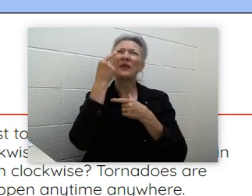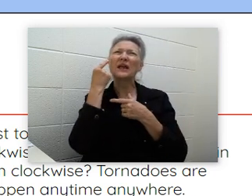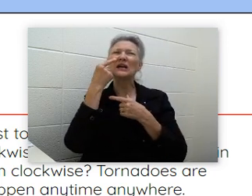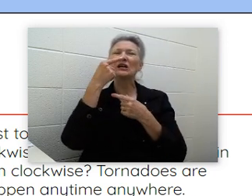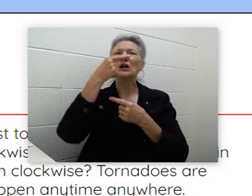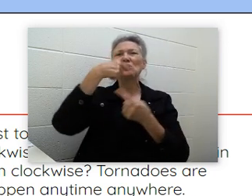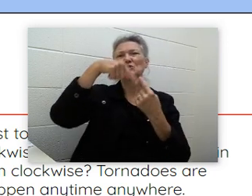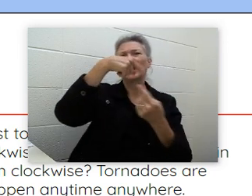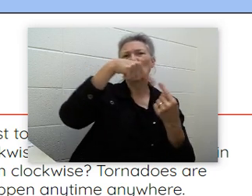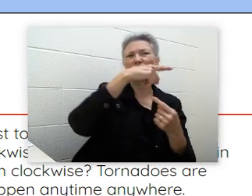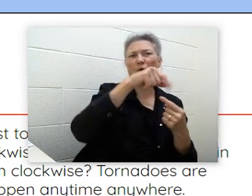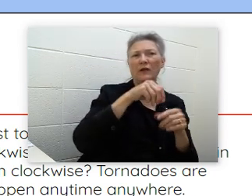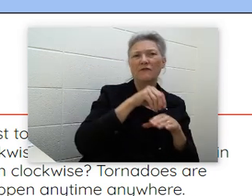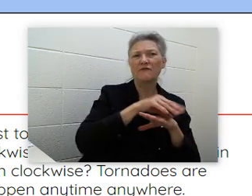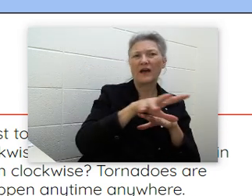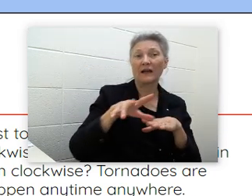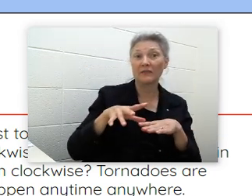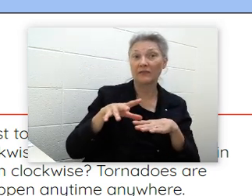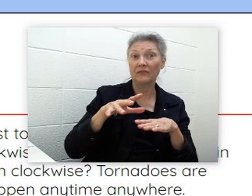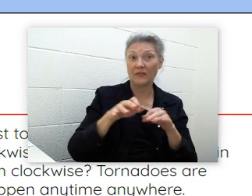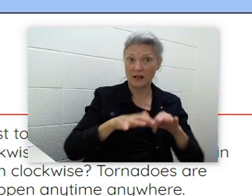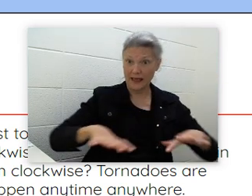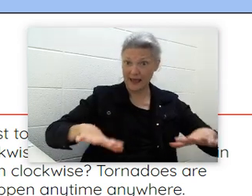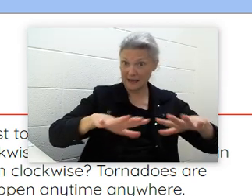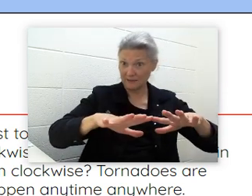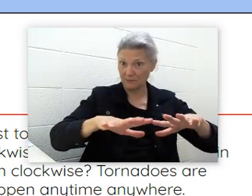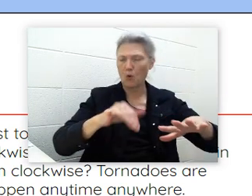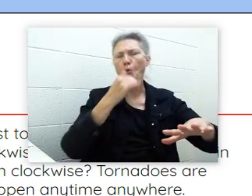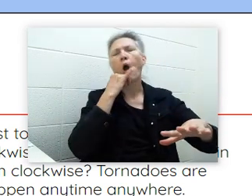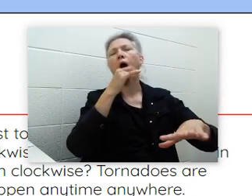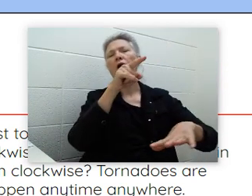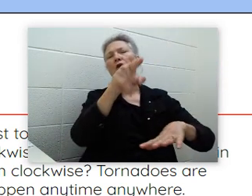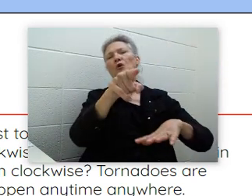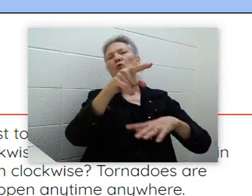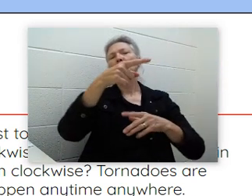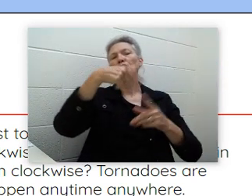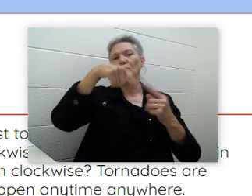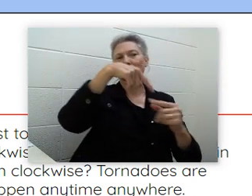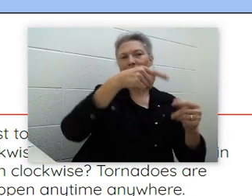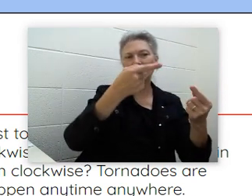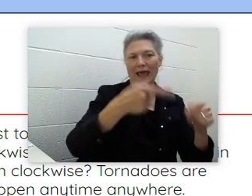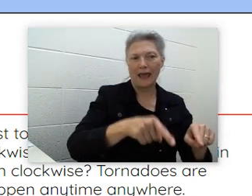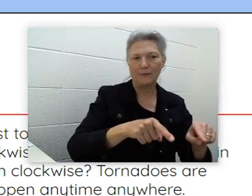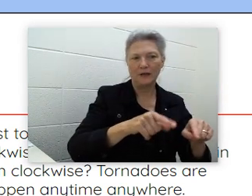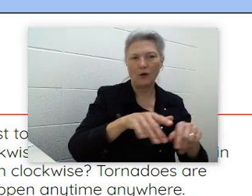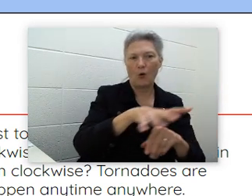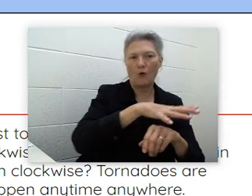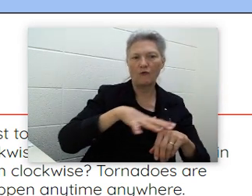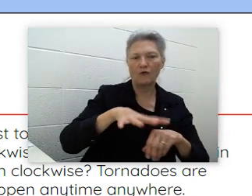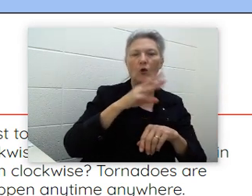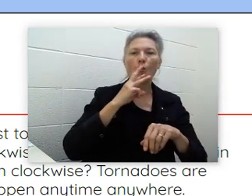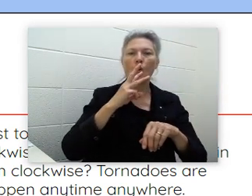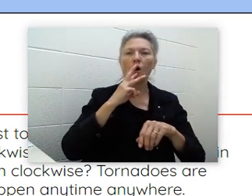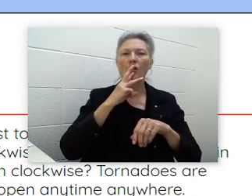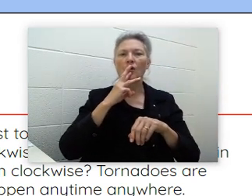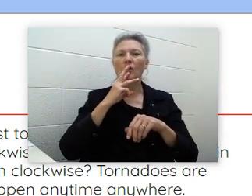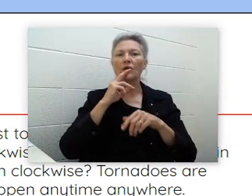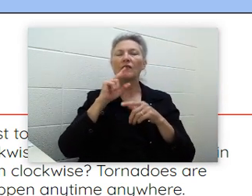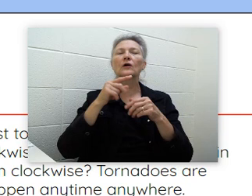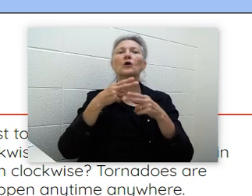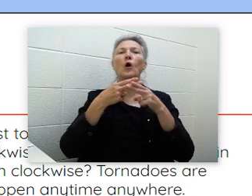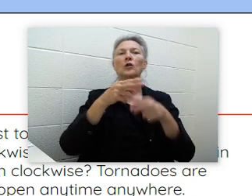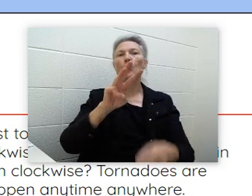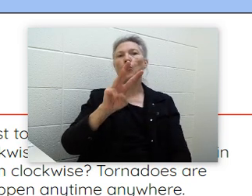tornadoes only affect the land, but you would be wrong. There are tornadoes that happen over water as well. They are called